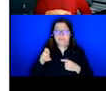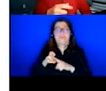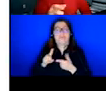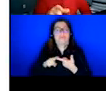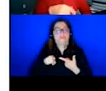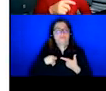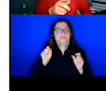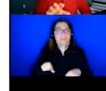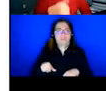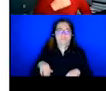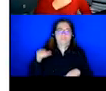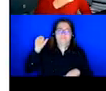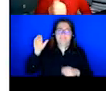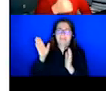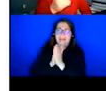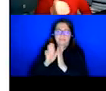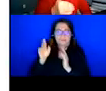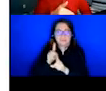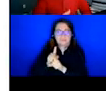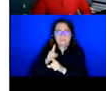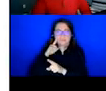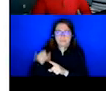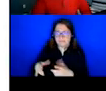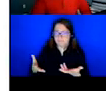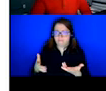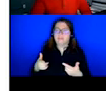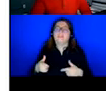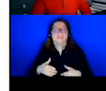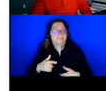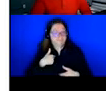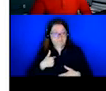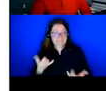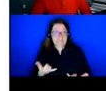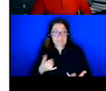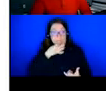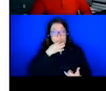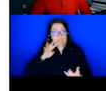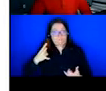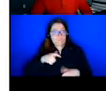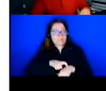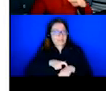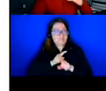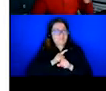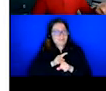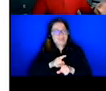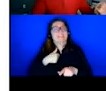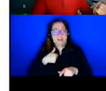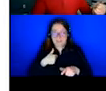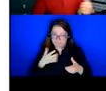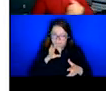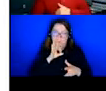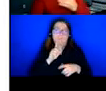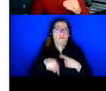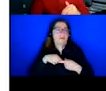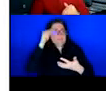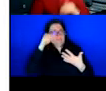about to be a fourth mentor now, I've chatted with all this stuff with many of my mentees and thinking about how these barriers could